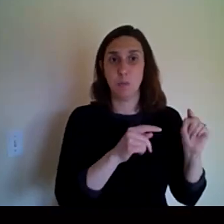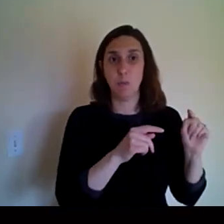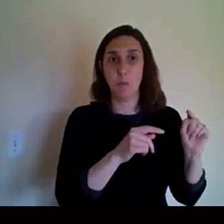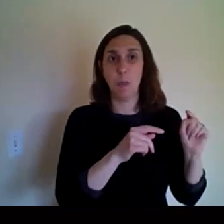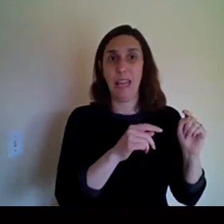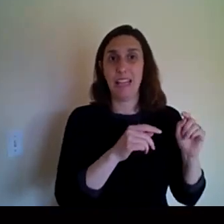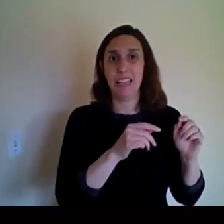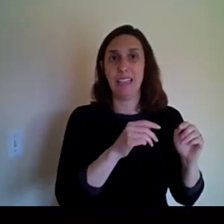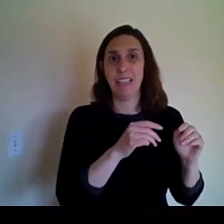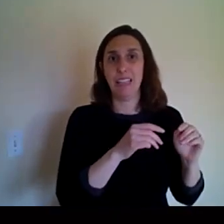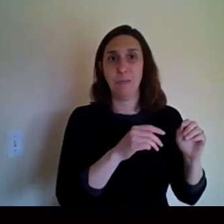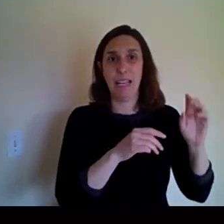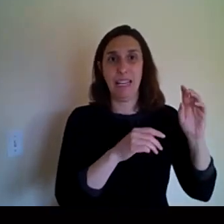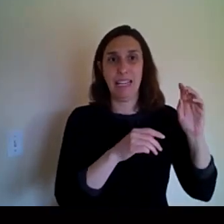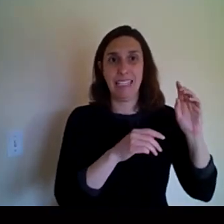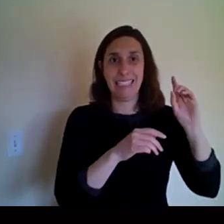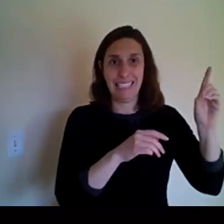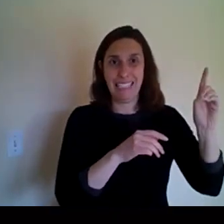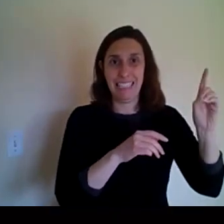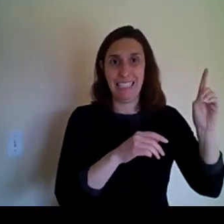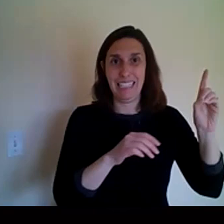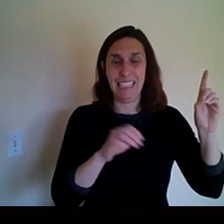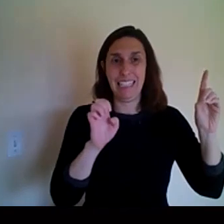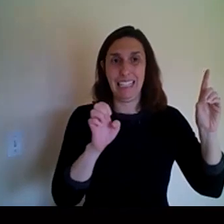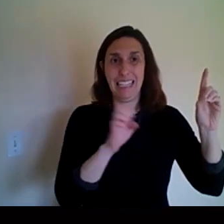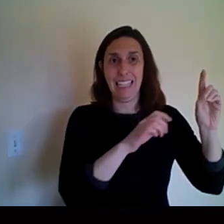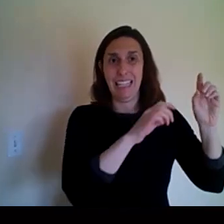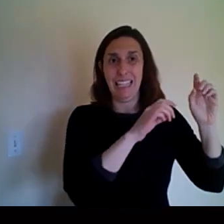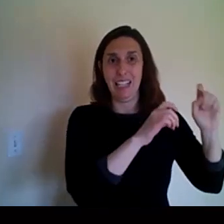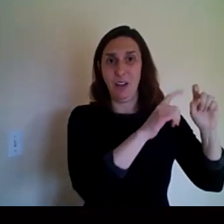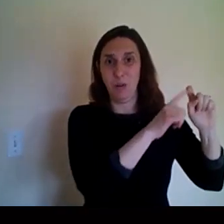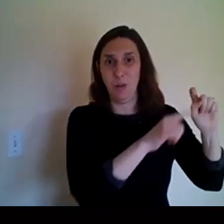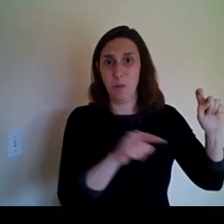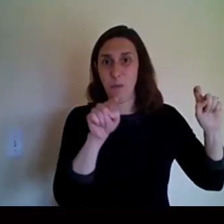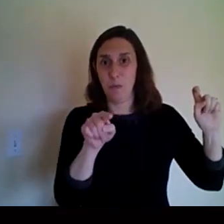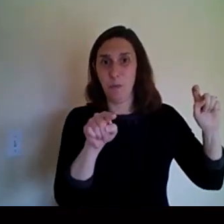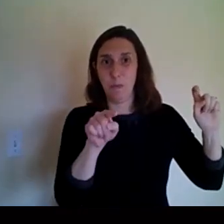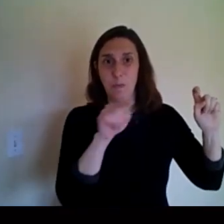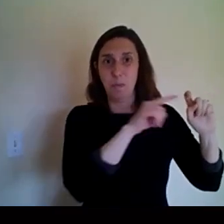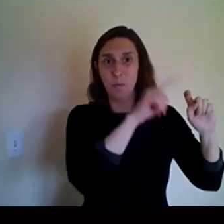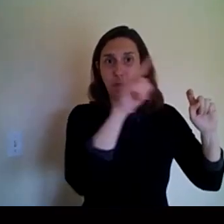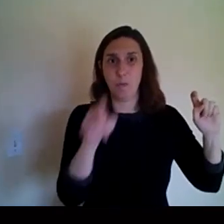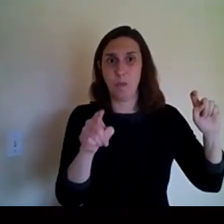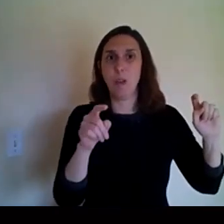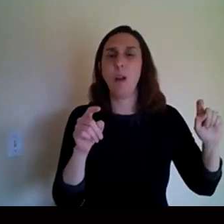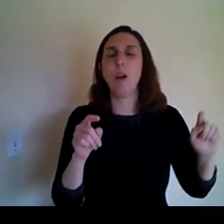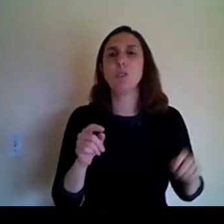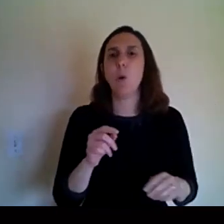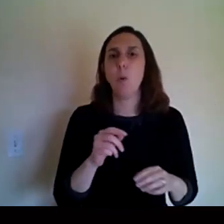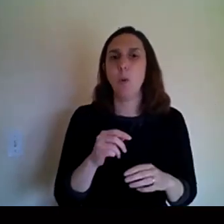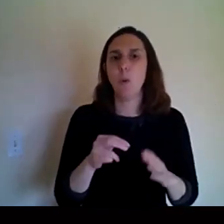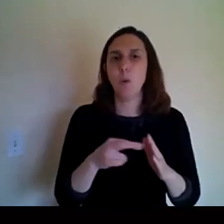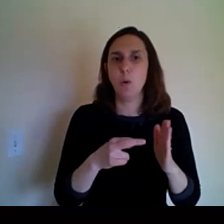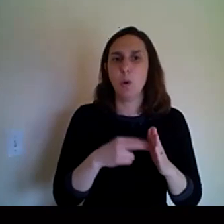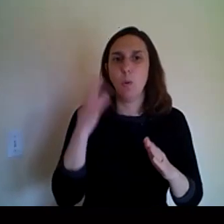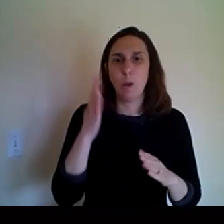domain D. And so we want to find the rule that's the inverse, and we're going to label it F